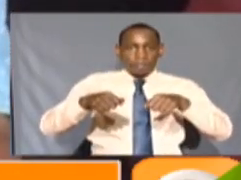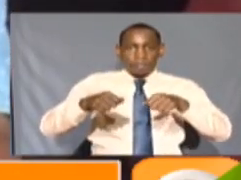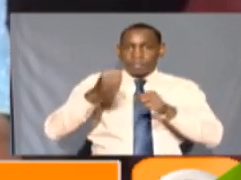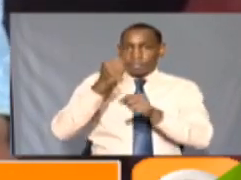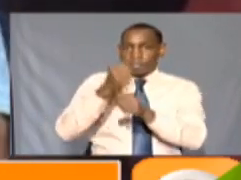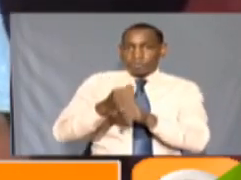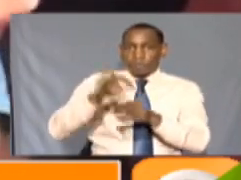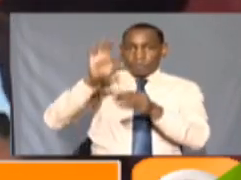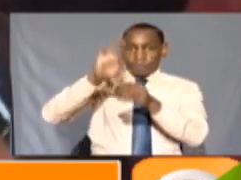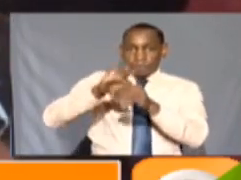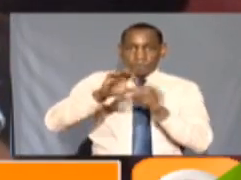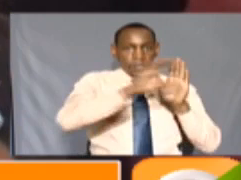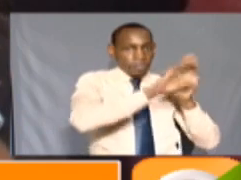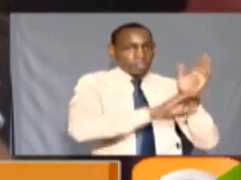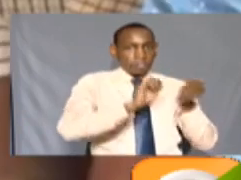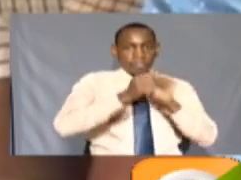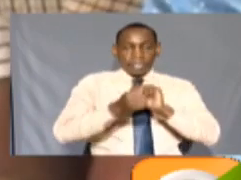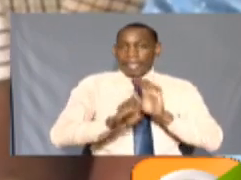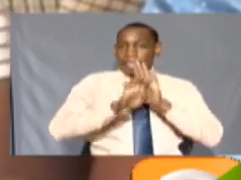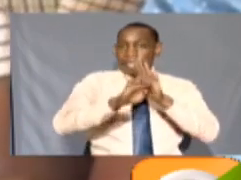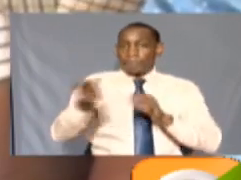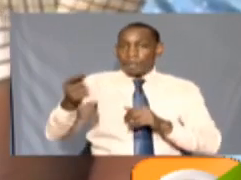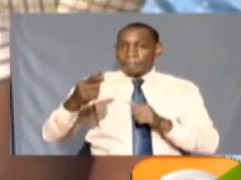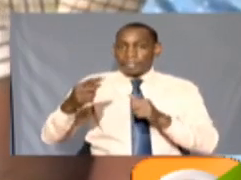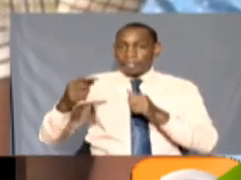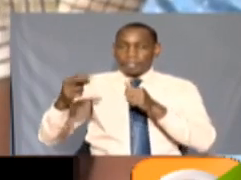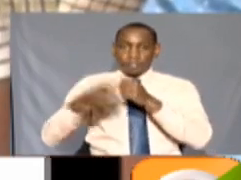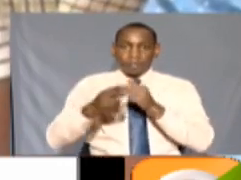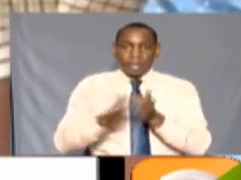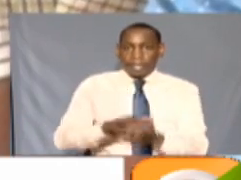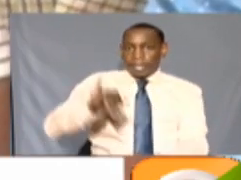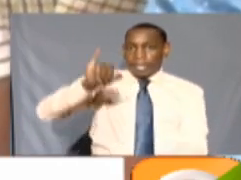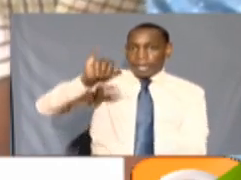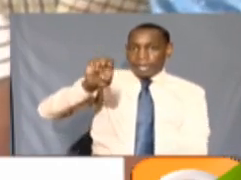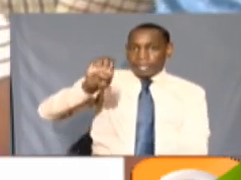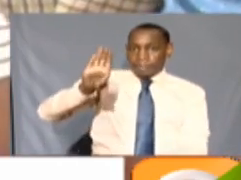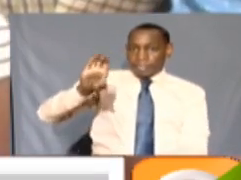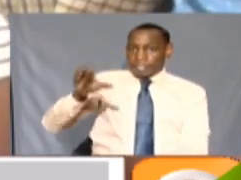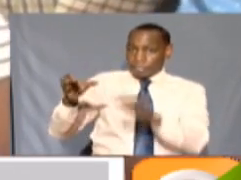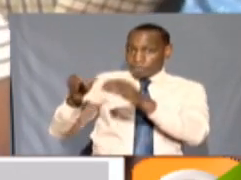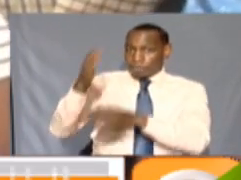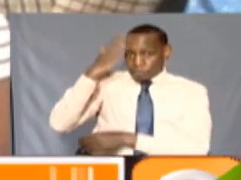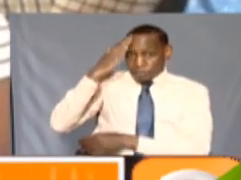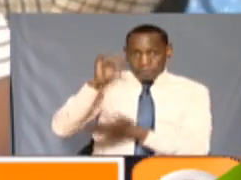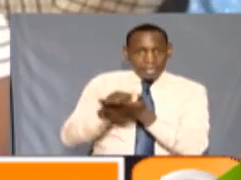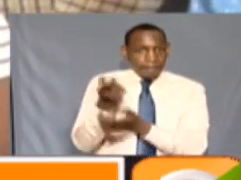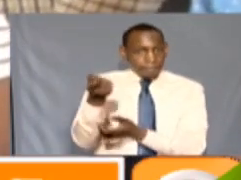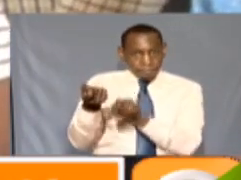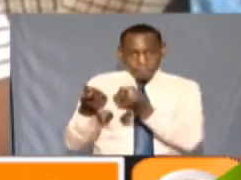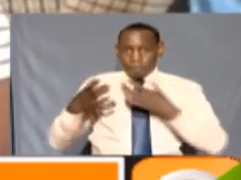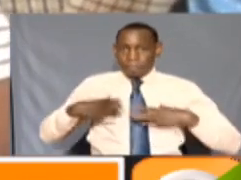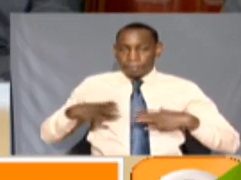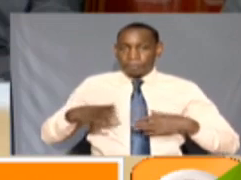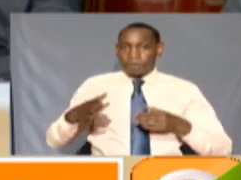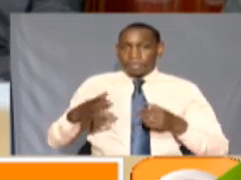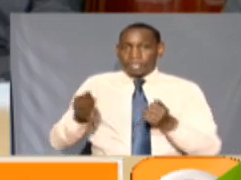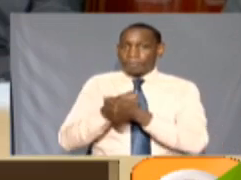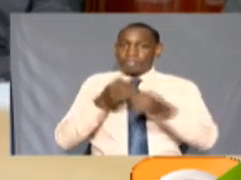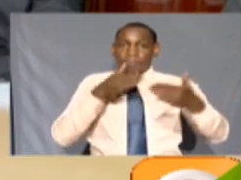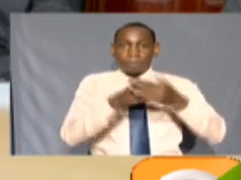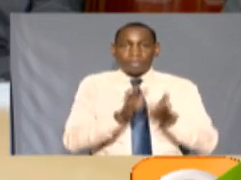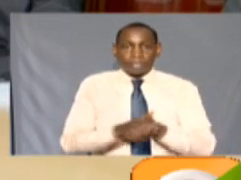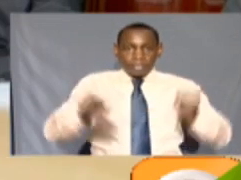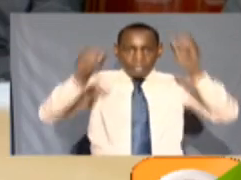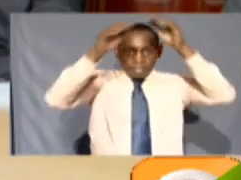the referendum by, for example, July. IBC, wherever they are, they should know that there are just very few people. They cannot stand on our will.